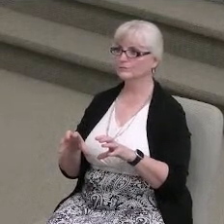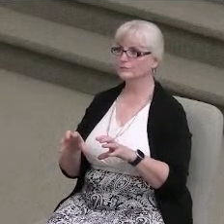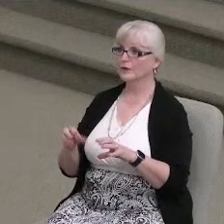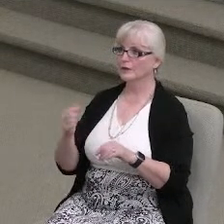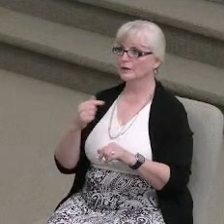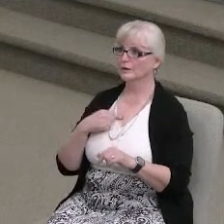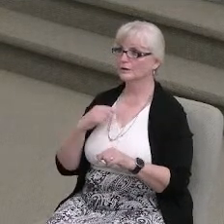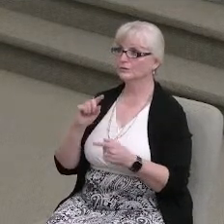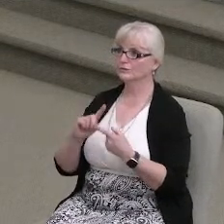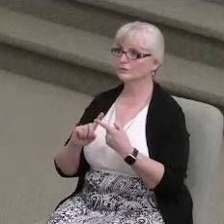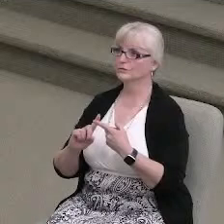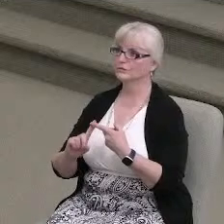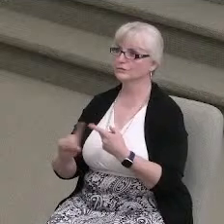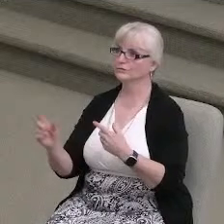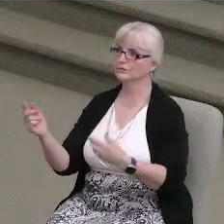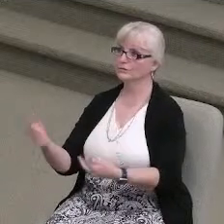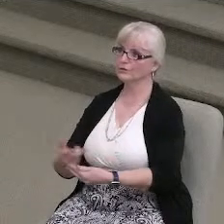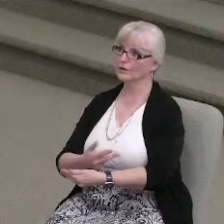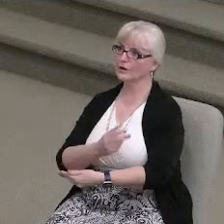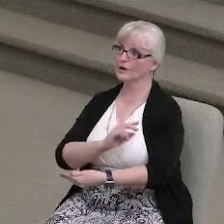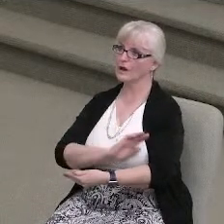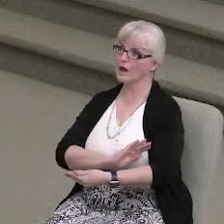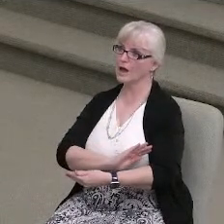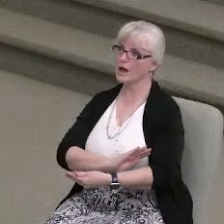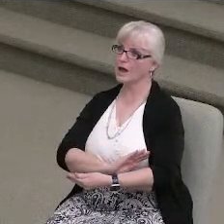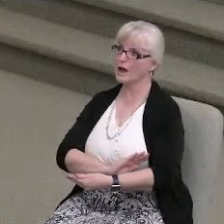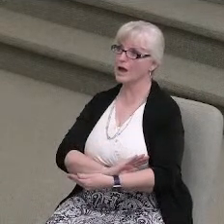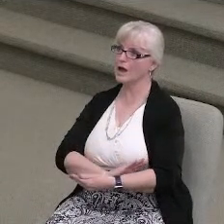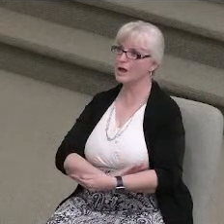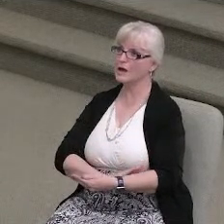throne, and unto the